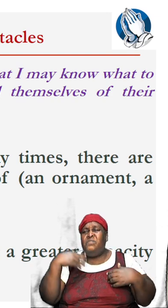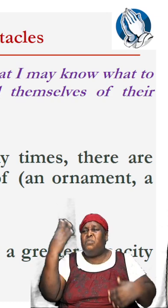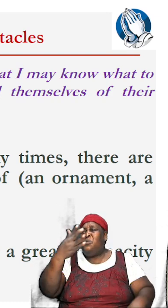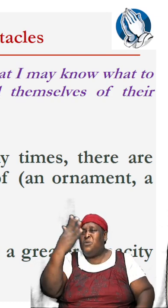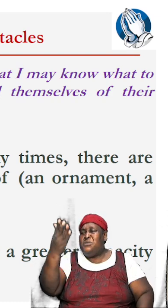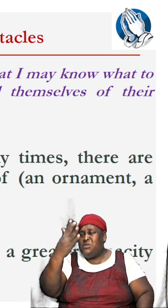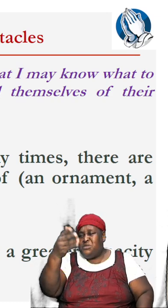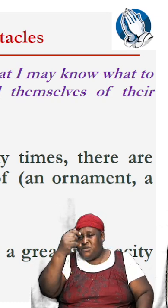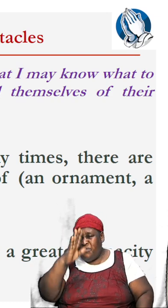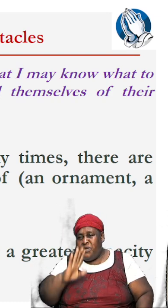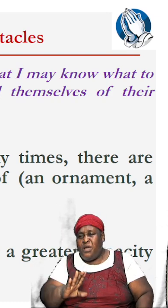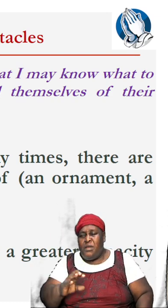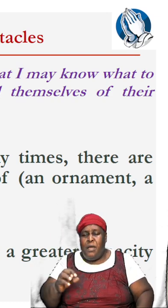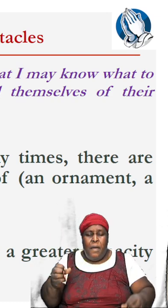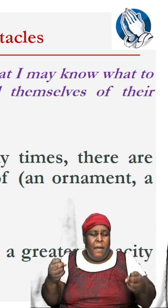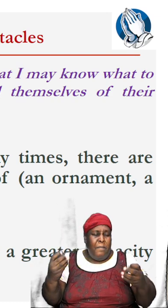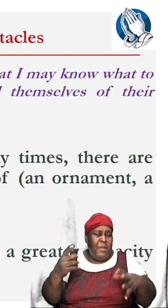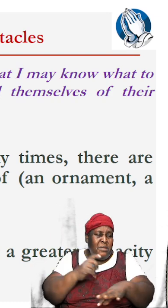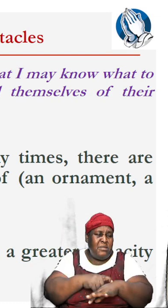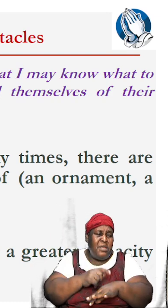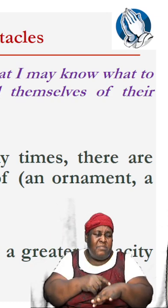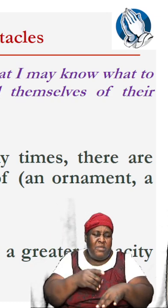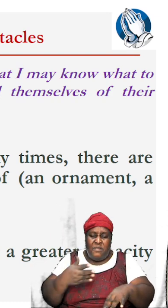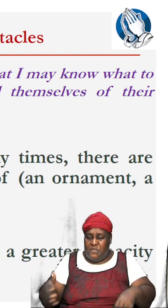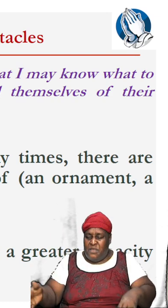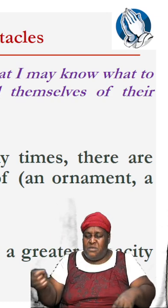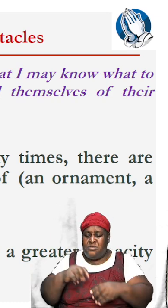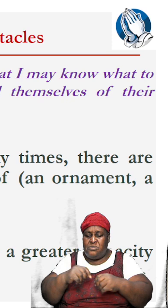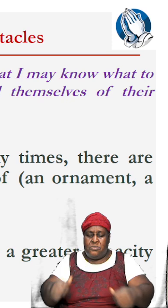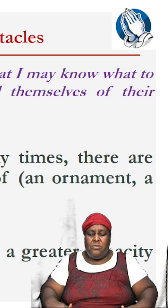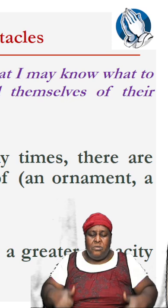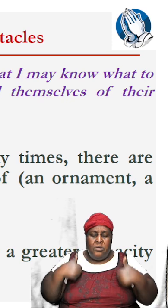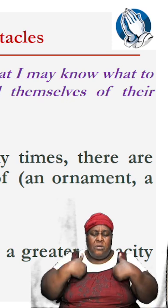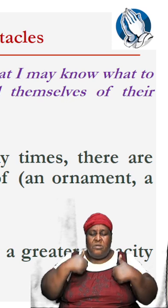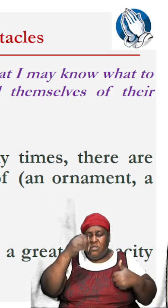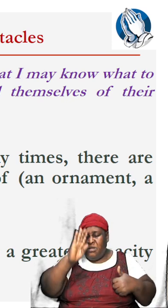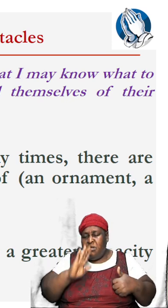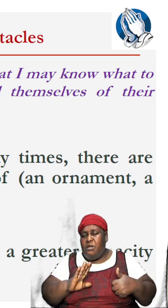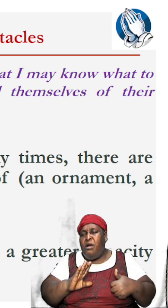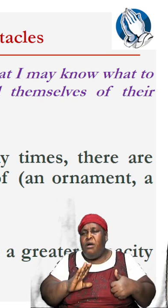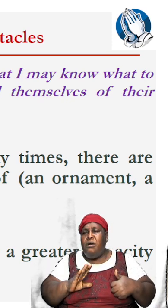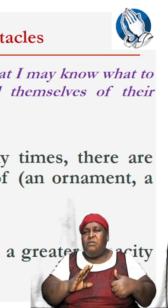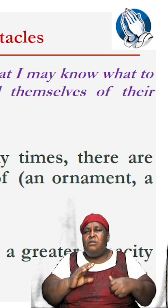many times there are things in our lives that God must strip us of.